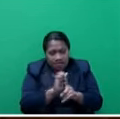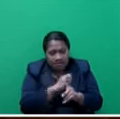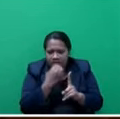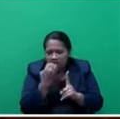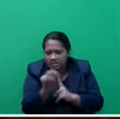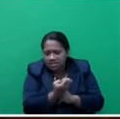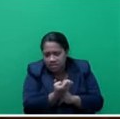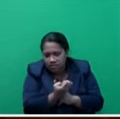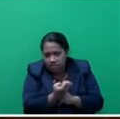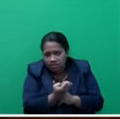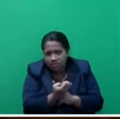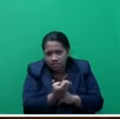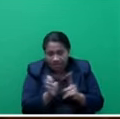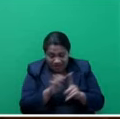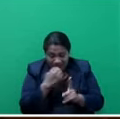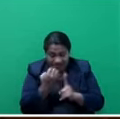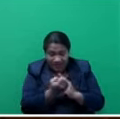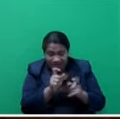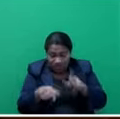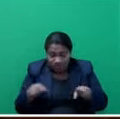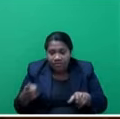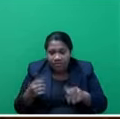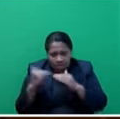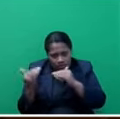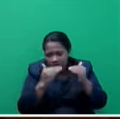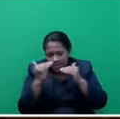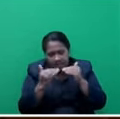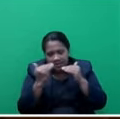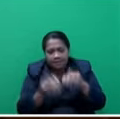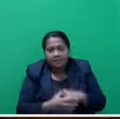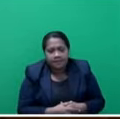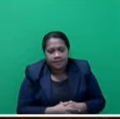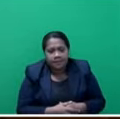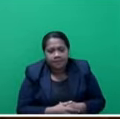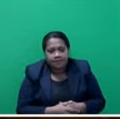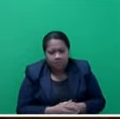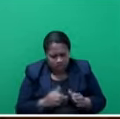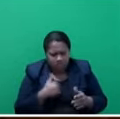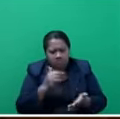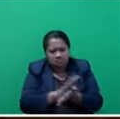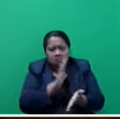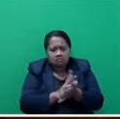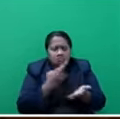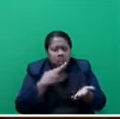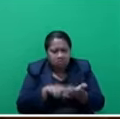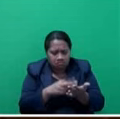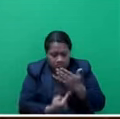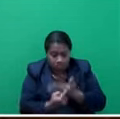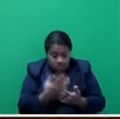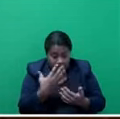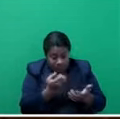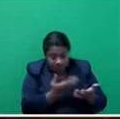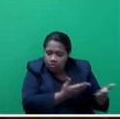equality. I am happy to report that it is currently under development and will be presented back to the